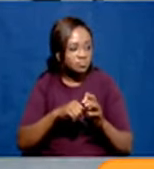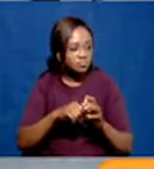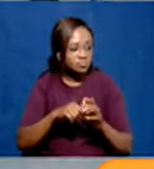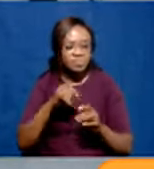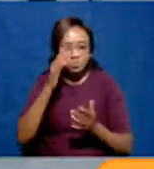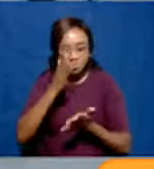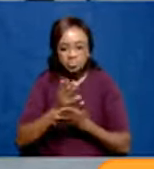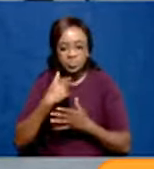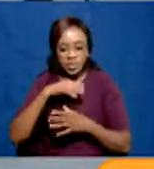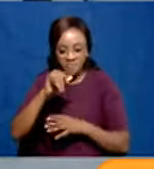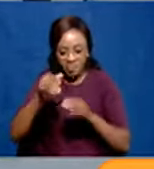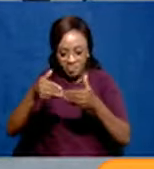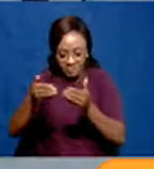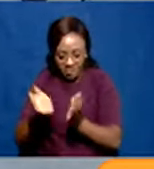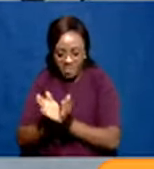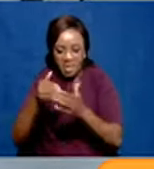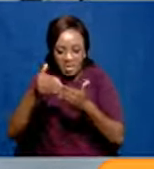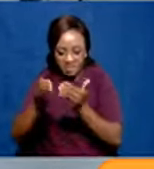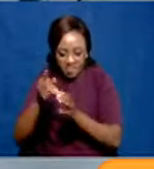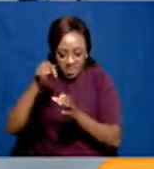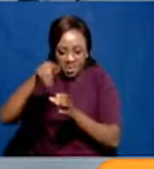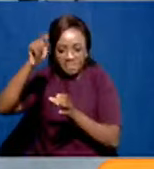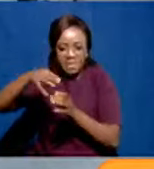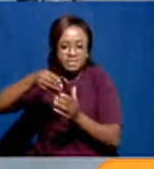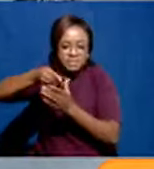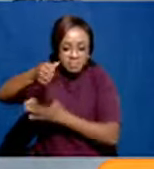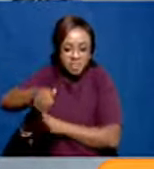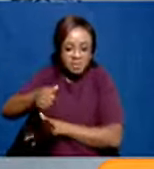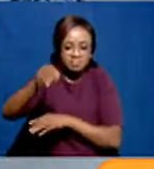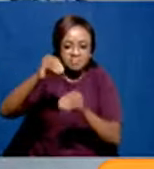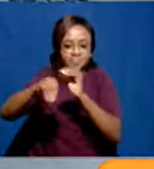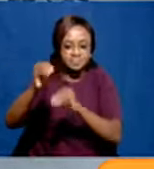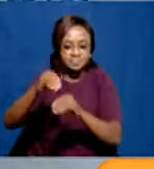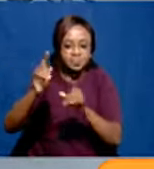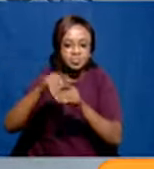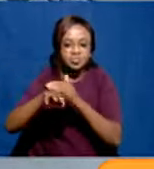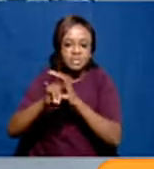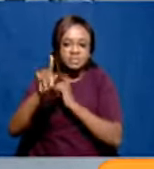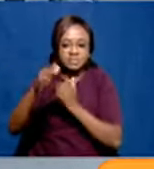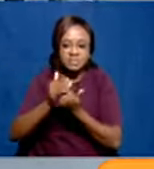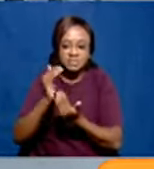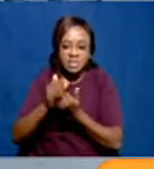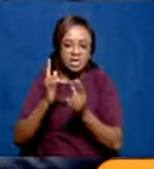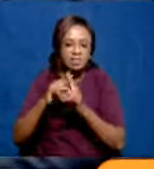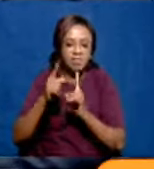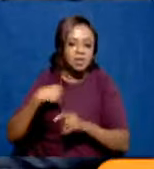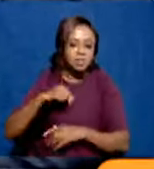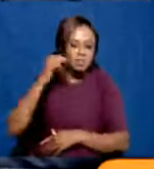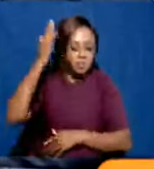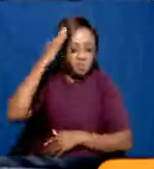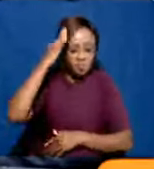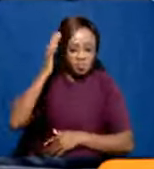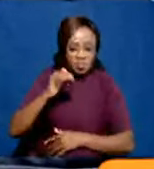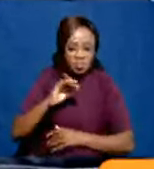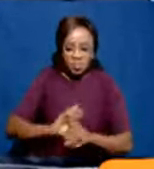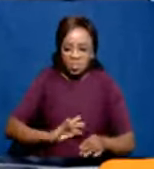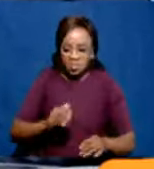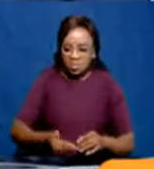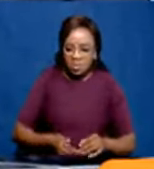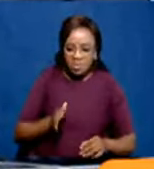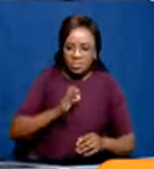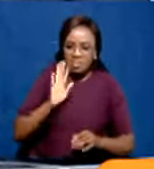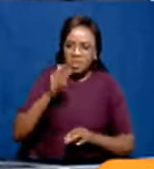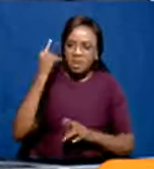they have to pay for contributory aspect for them to access this care. But now we know Linda Mama, which I think from last year,